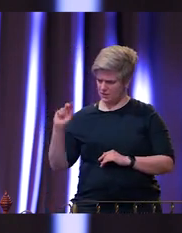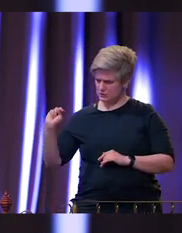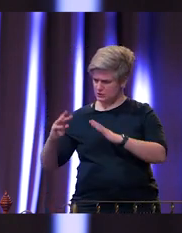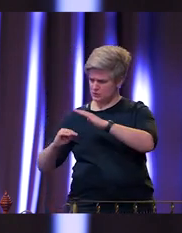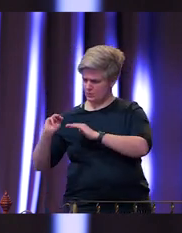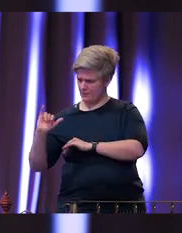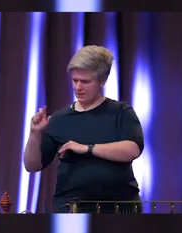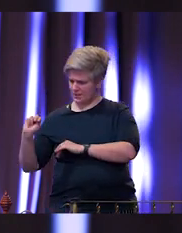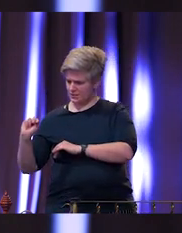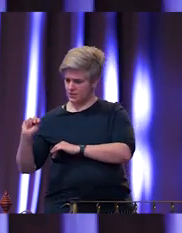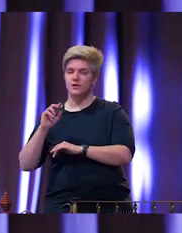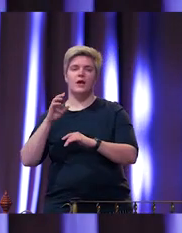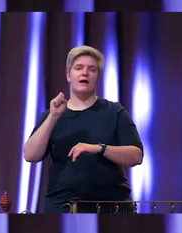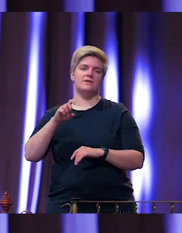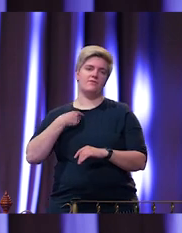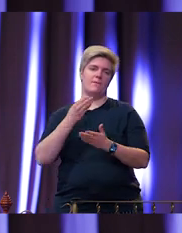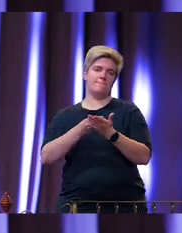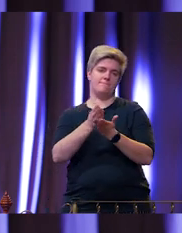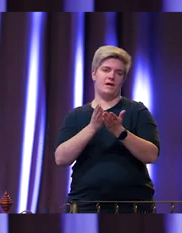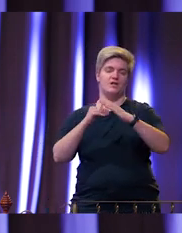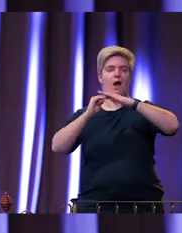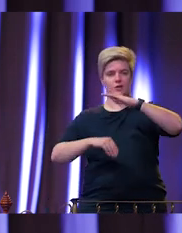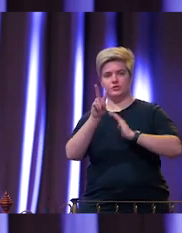budget under $2 million to be eligible.